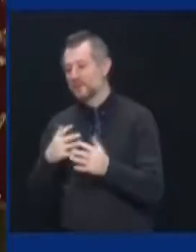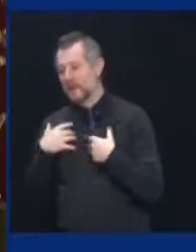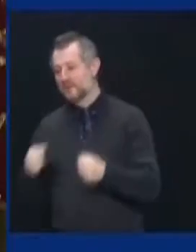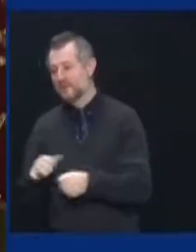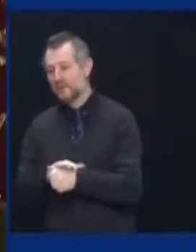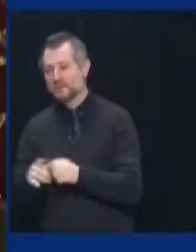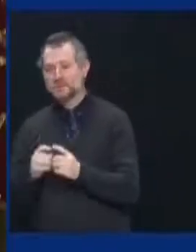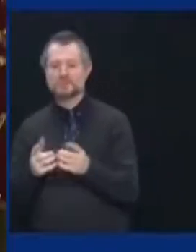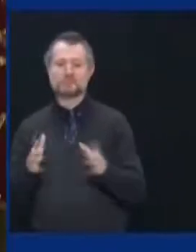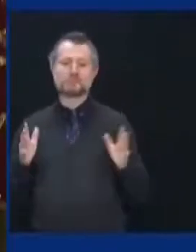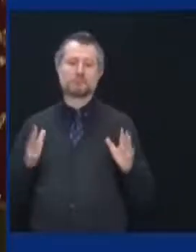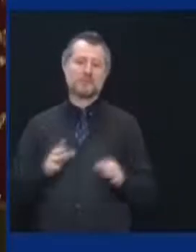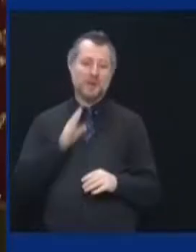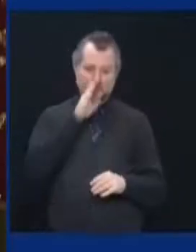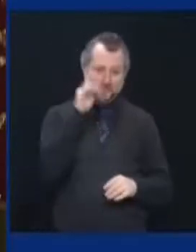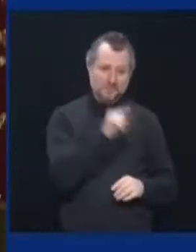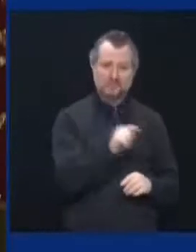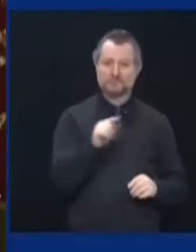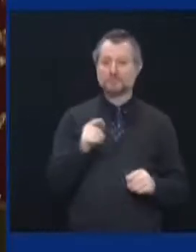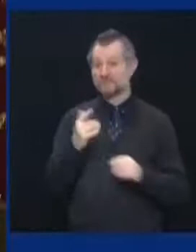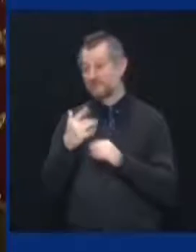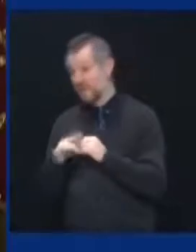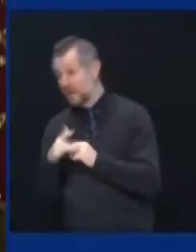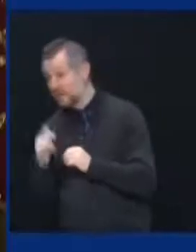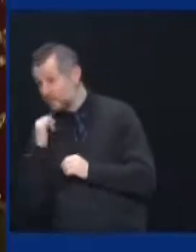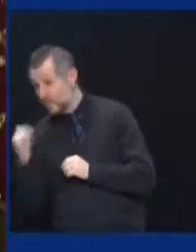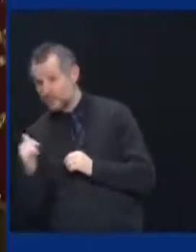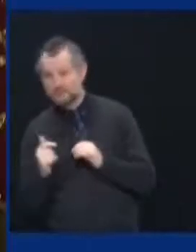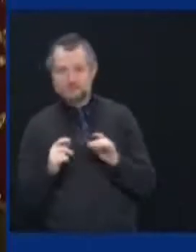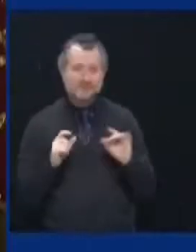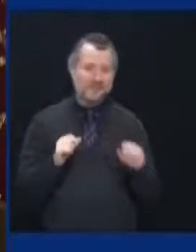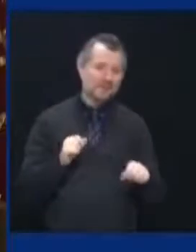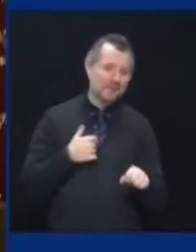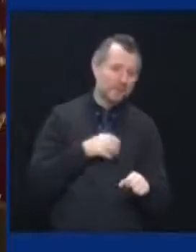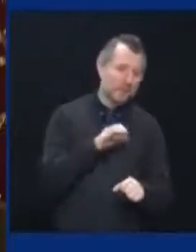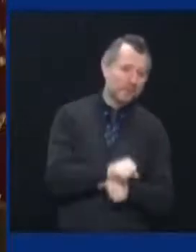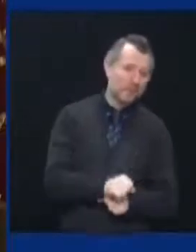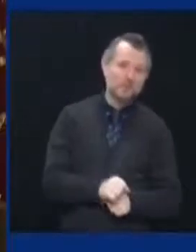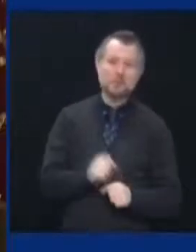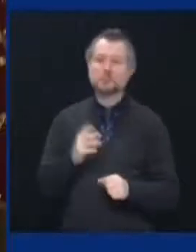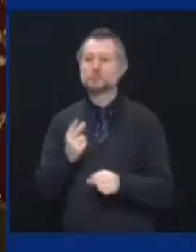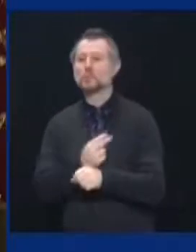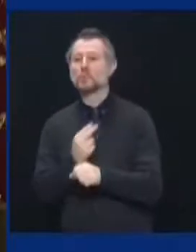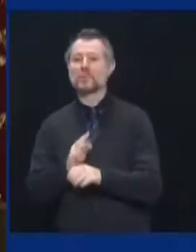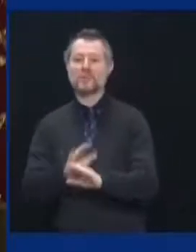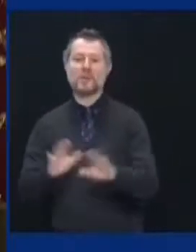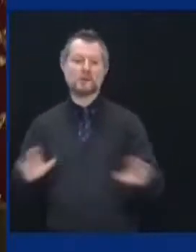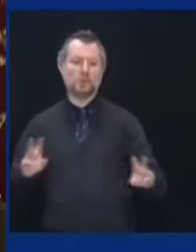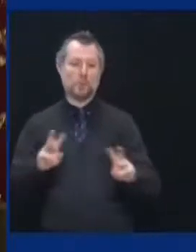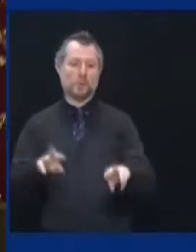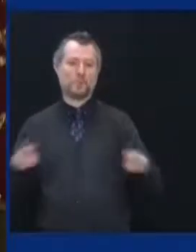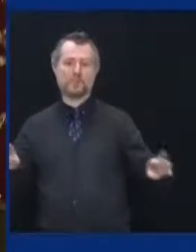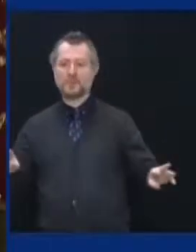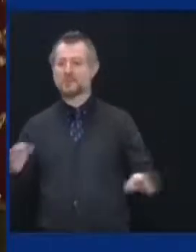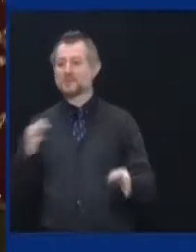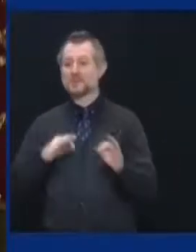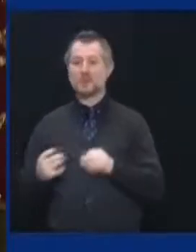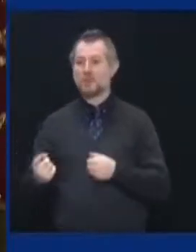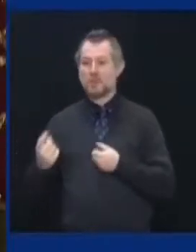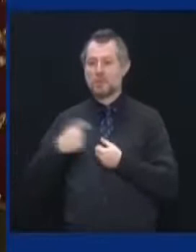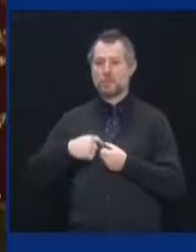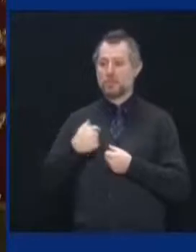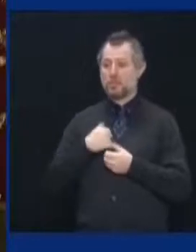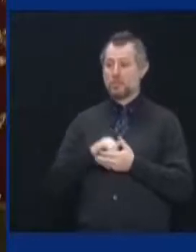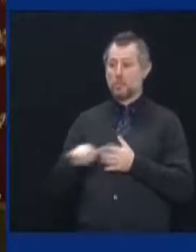local hospitals and see if they have availability to make an appointment or go on those websites. And it's now removed from the state site. So